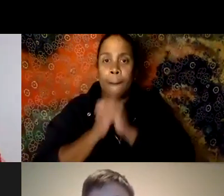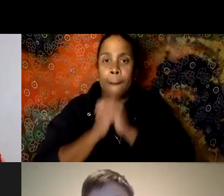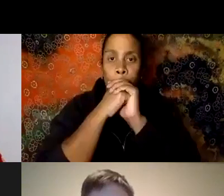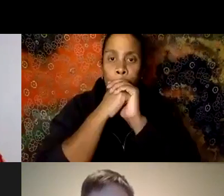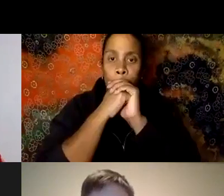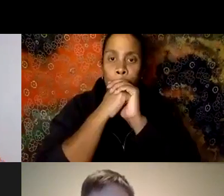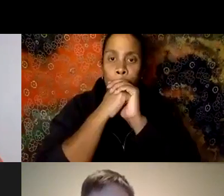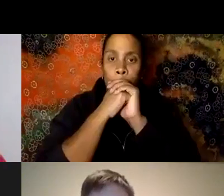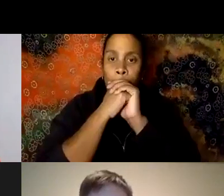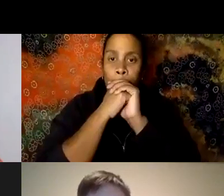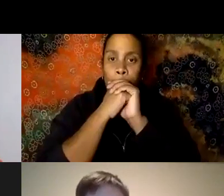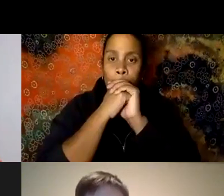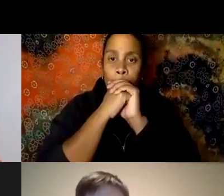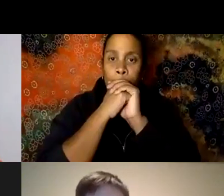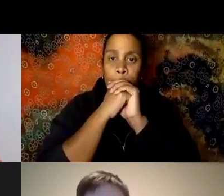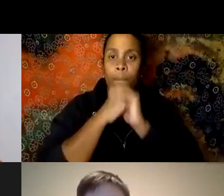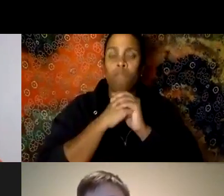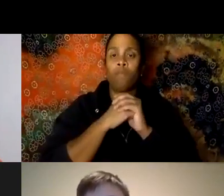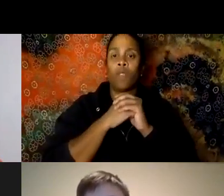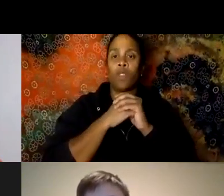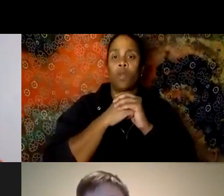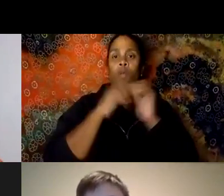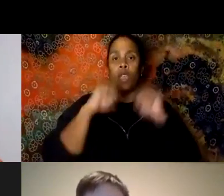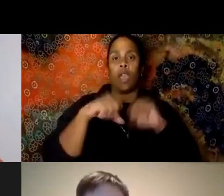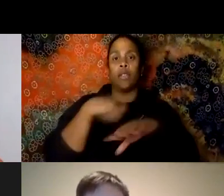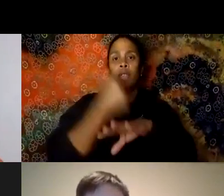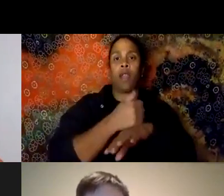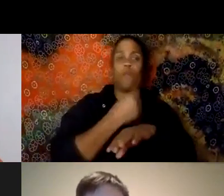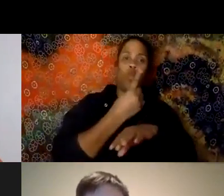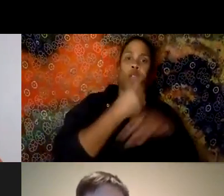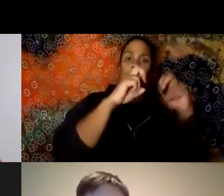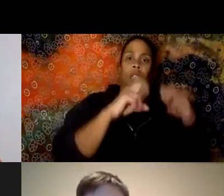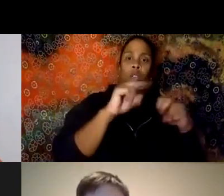session or up to 4 sessions. So those packages are on my website,